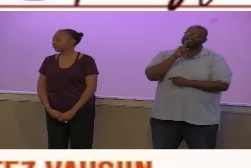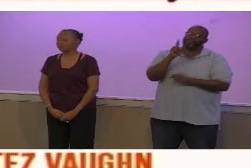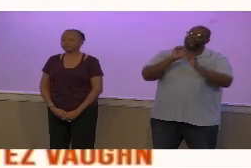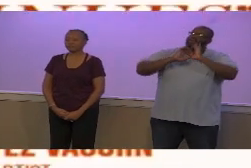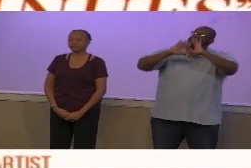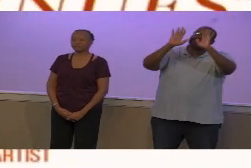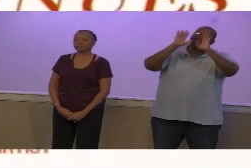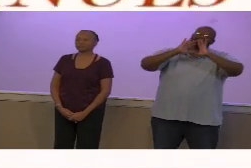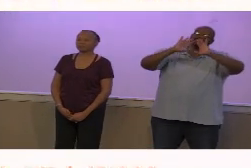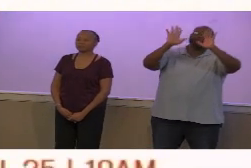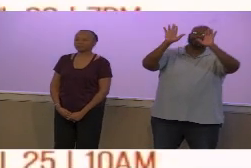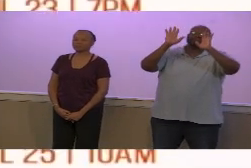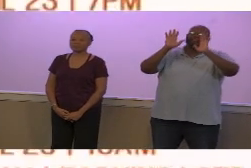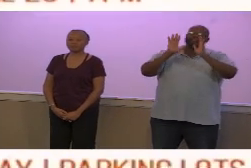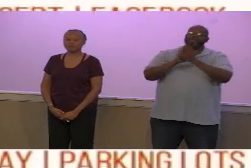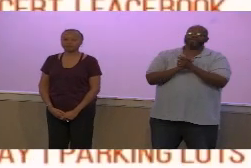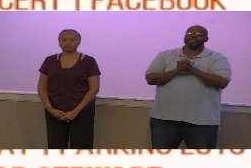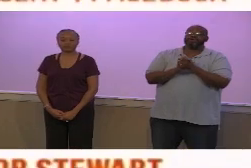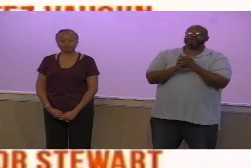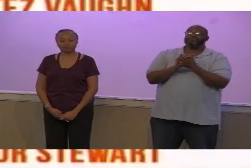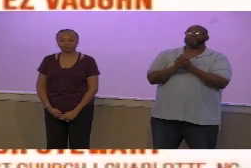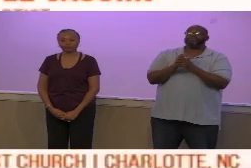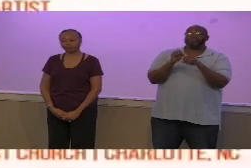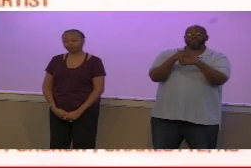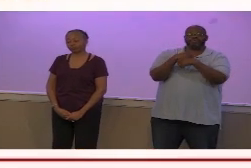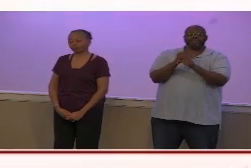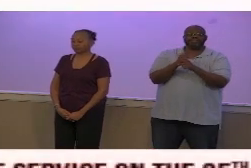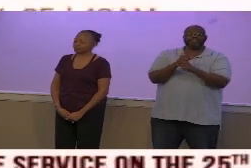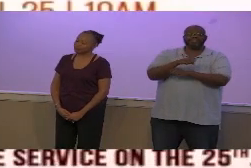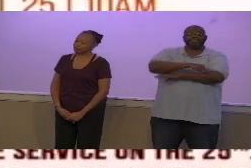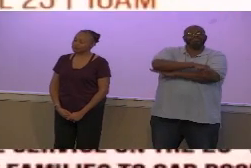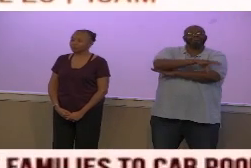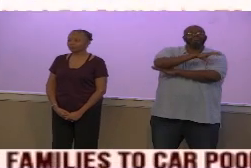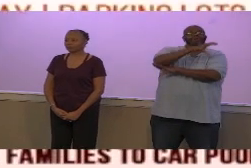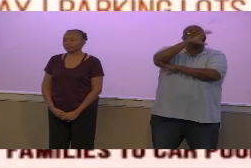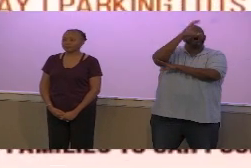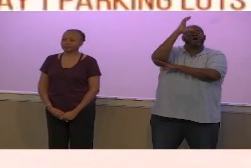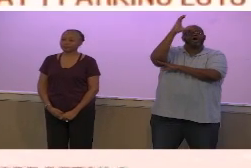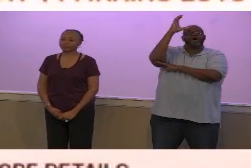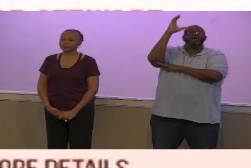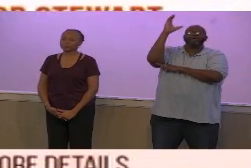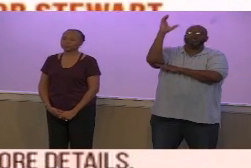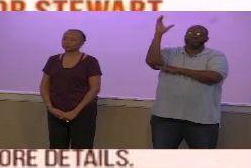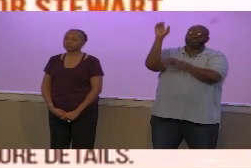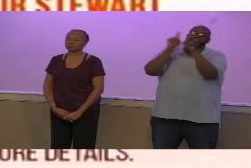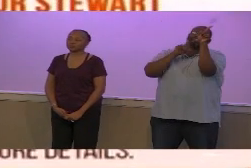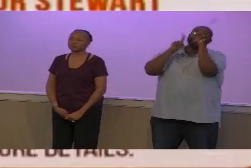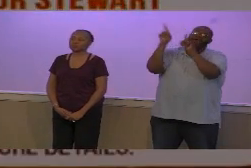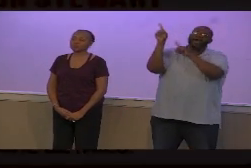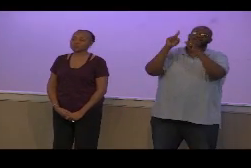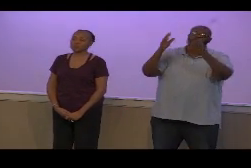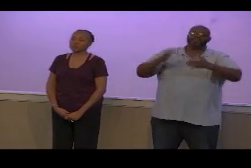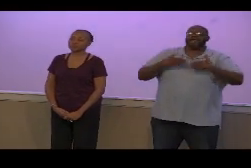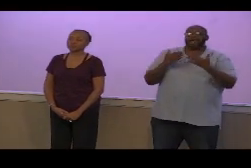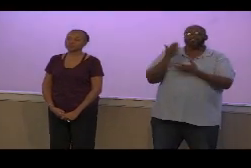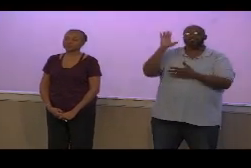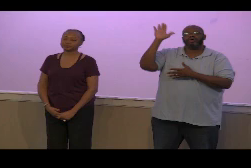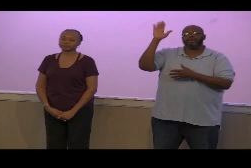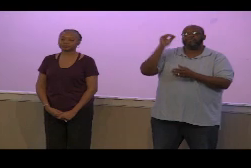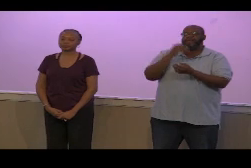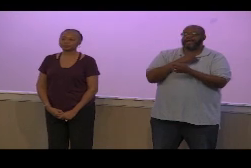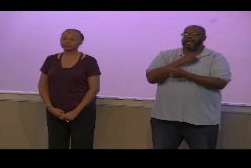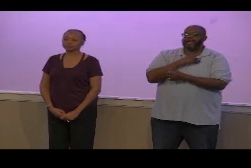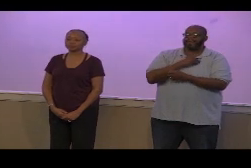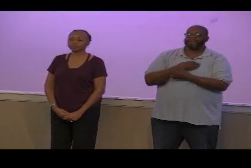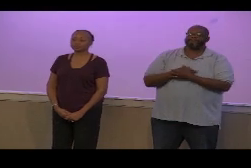You're amazing. You cause the sun and moon to shine. I'm so glad you're.